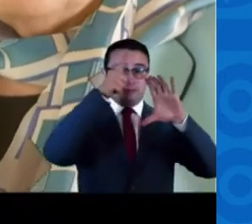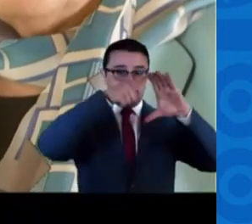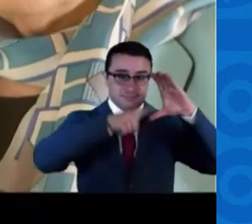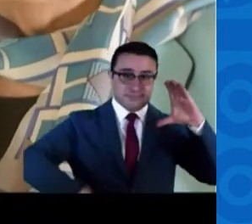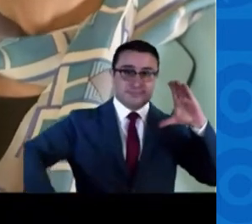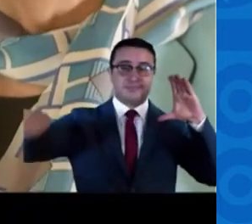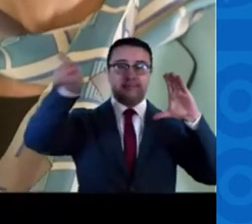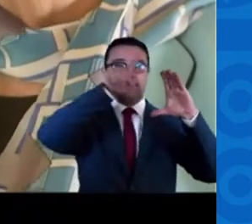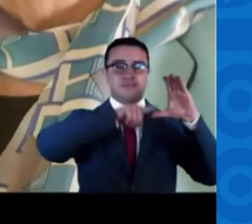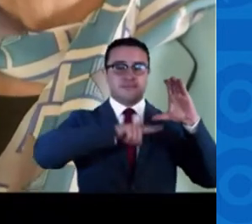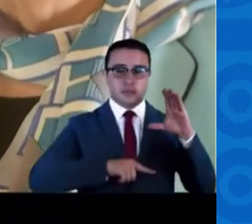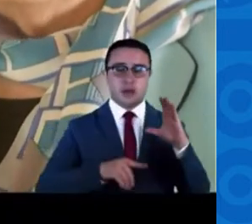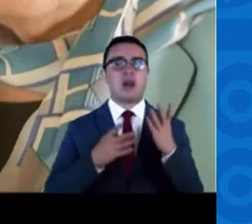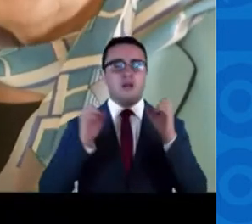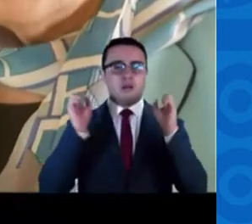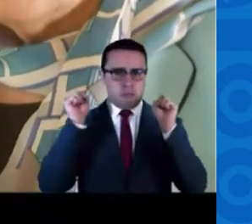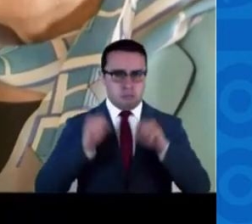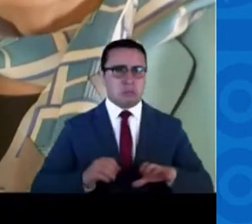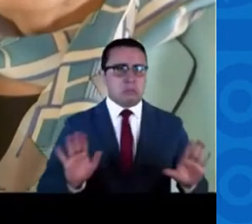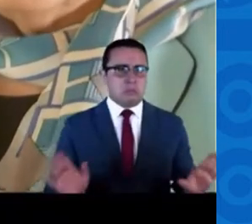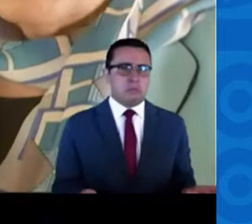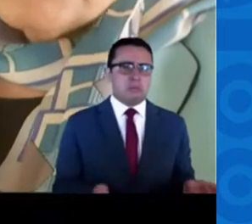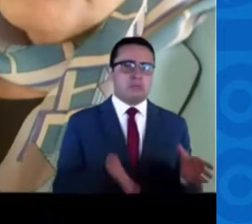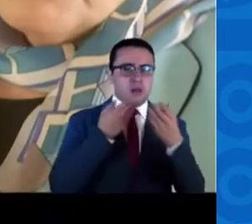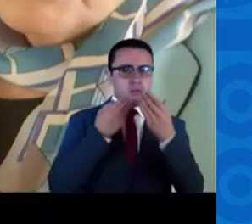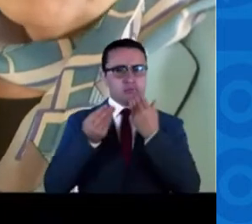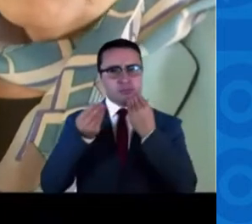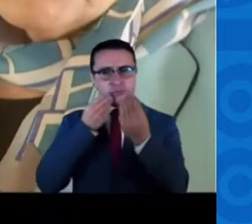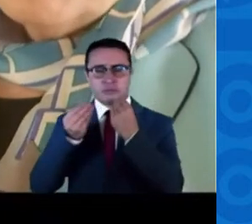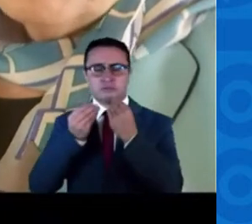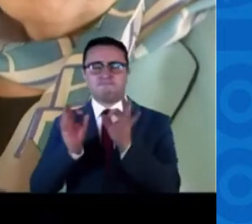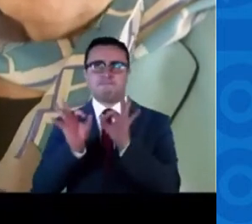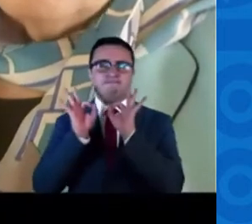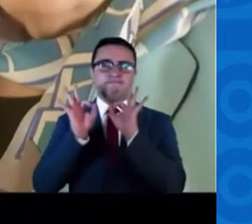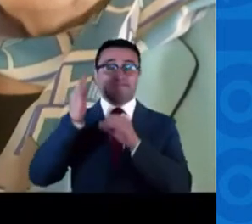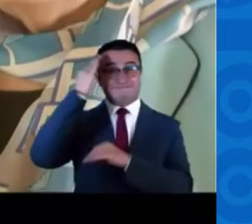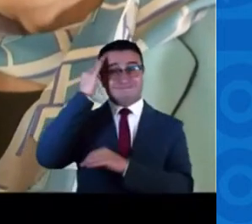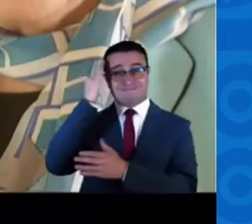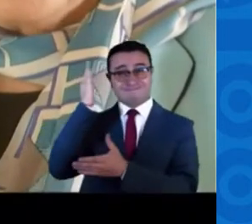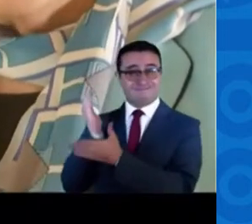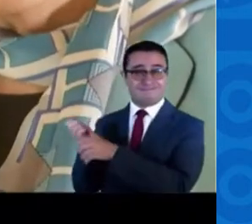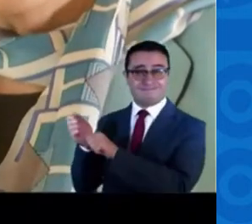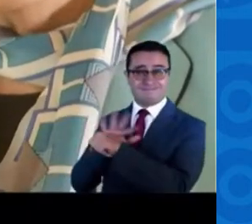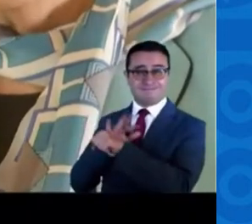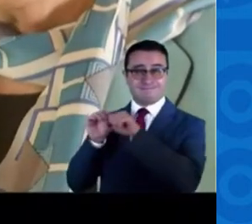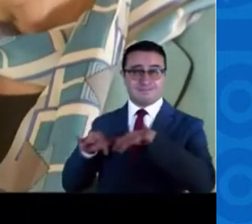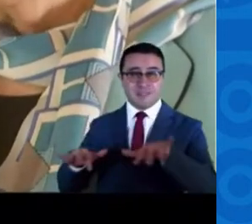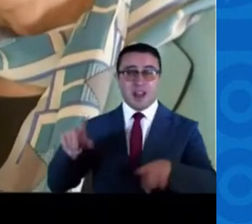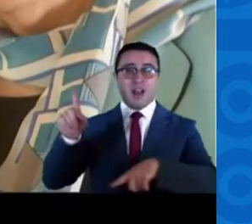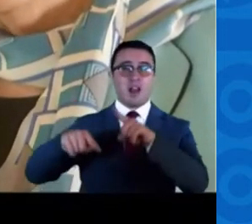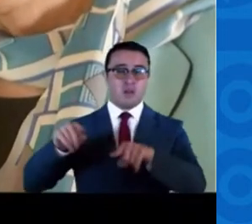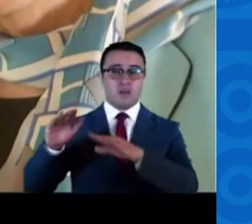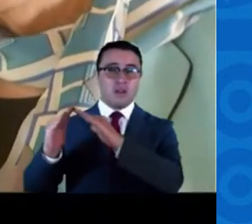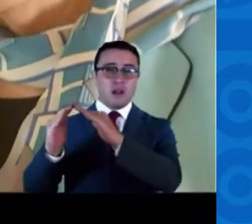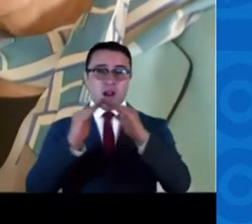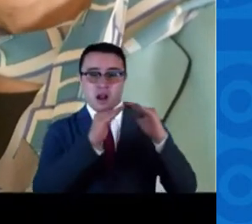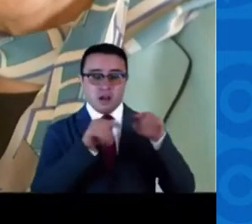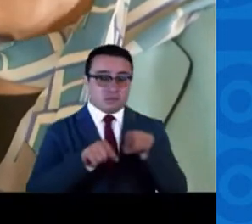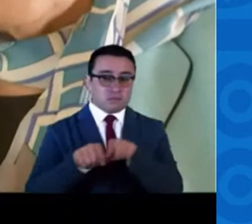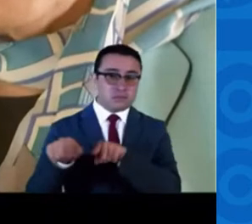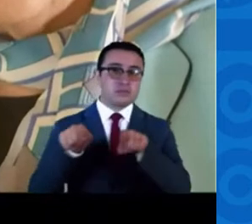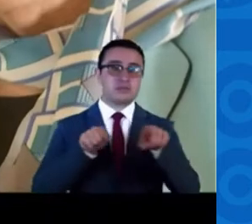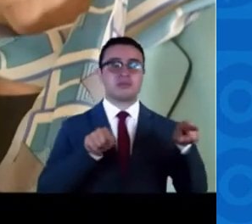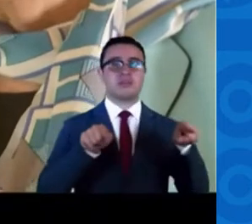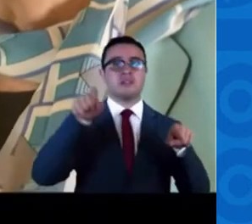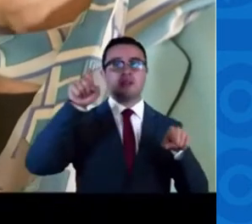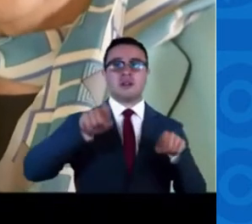and the promotion of synergies between the adaptation actions and the mitigation actions. Also, number six, to